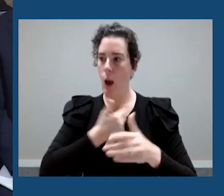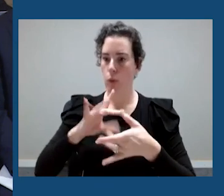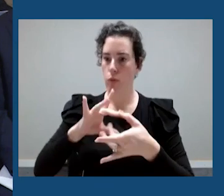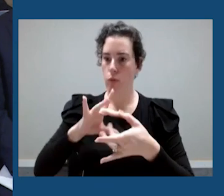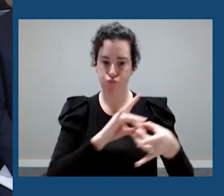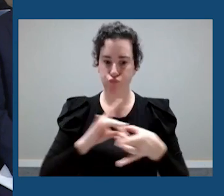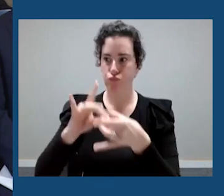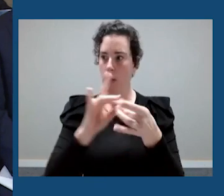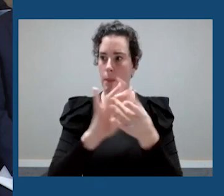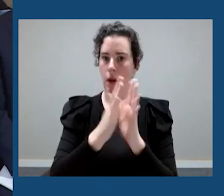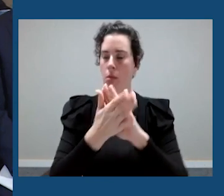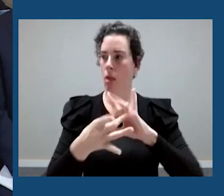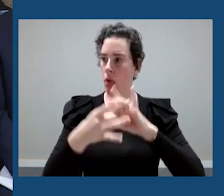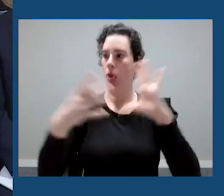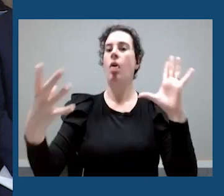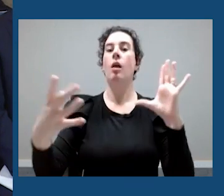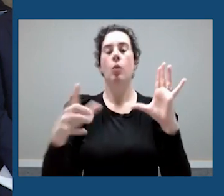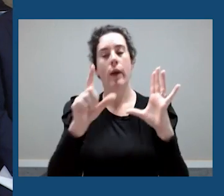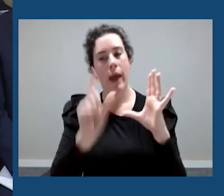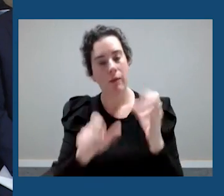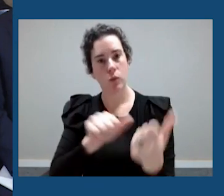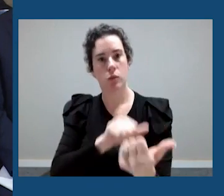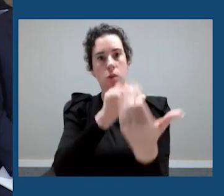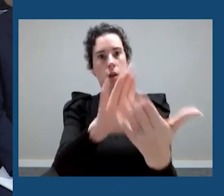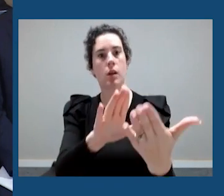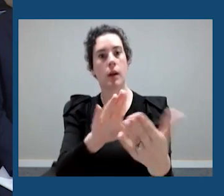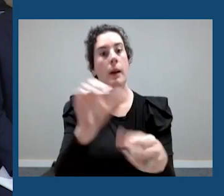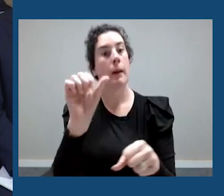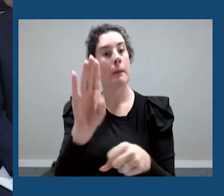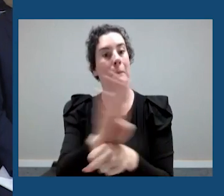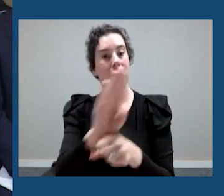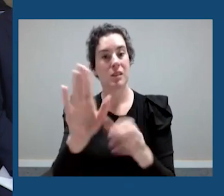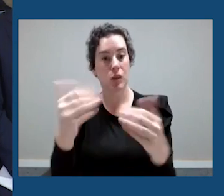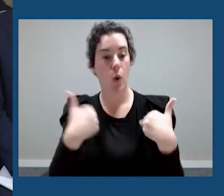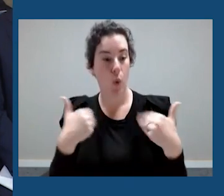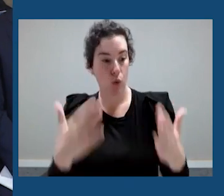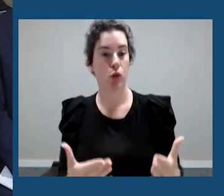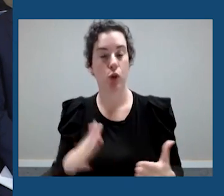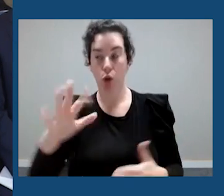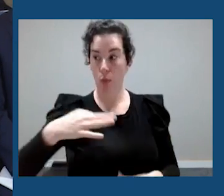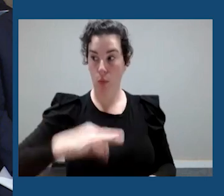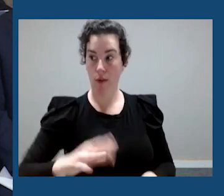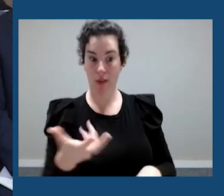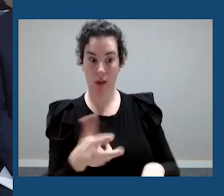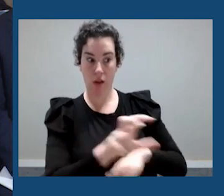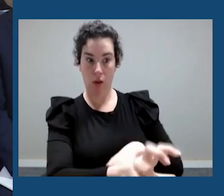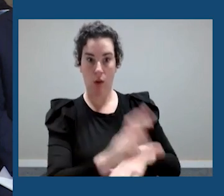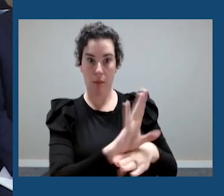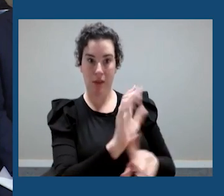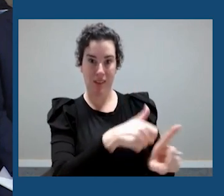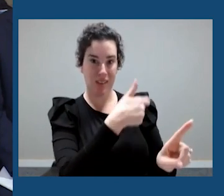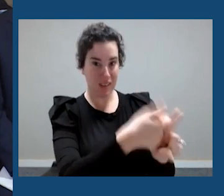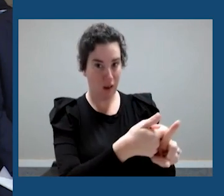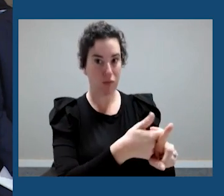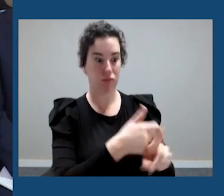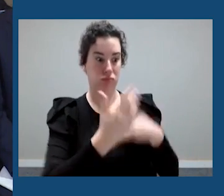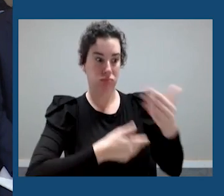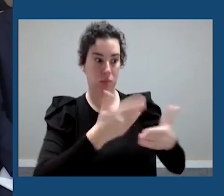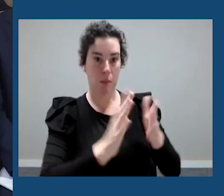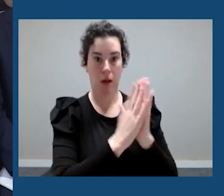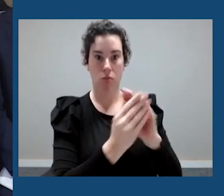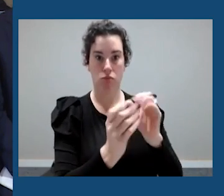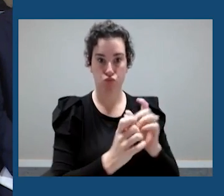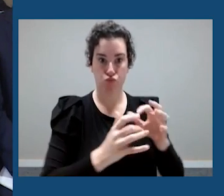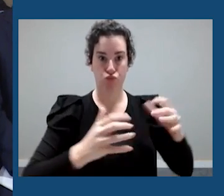this. And business owners should be reinvesting their profits into the business itself, not forking over thousands and thousands of dollars for